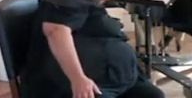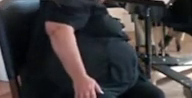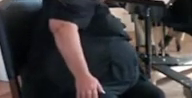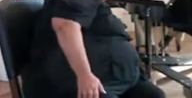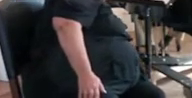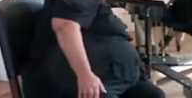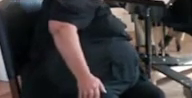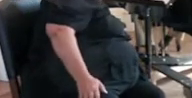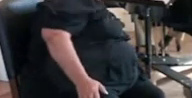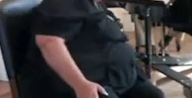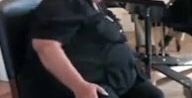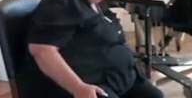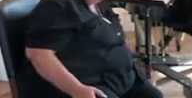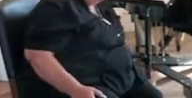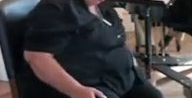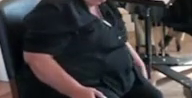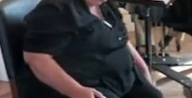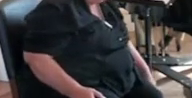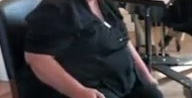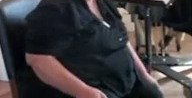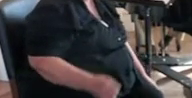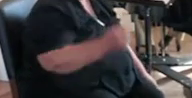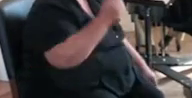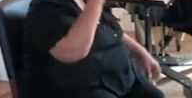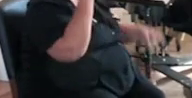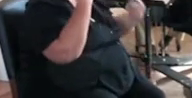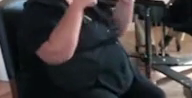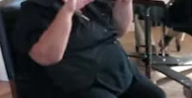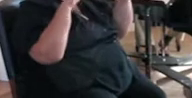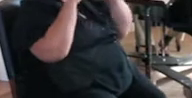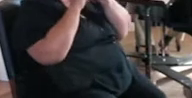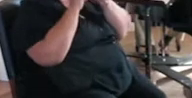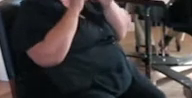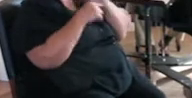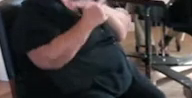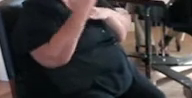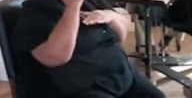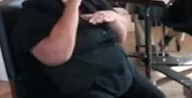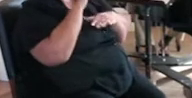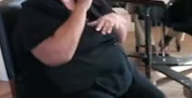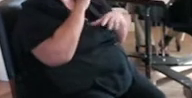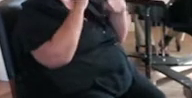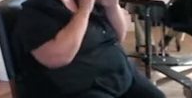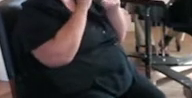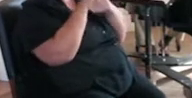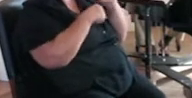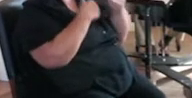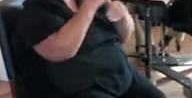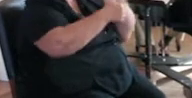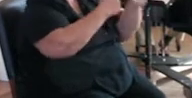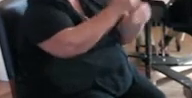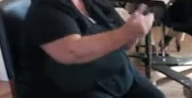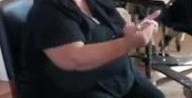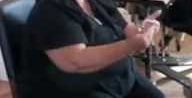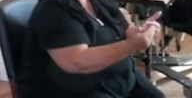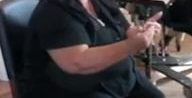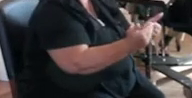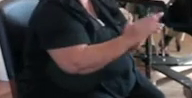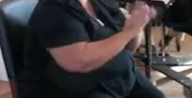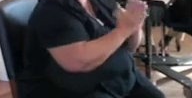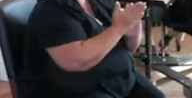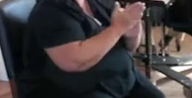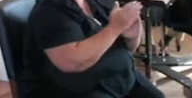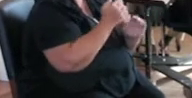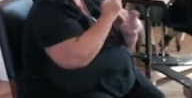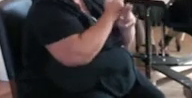And I understand that during her message this morning, she'll be speaking more about the process of ordination and the next